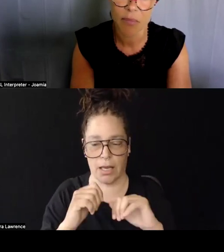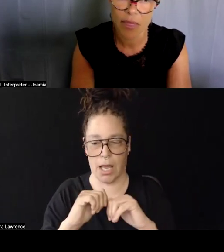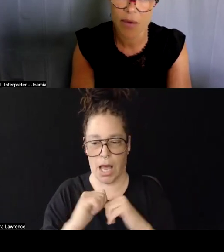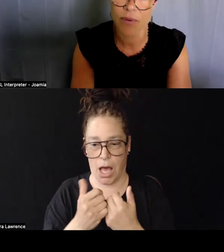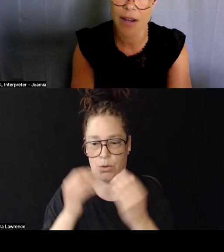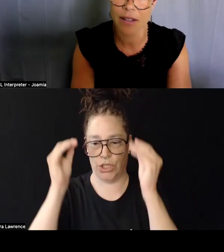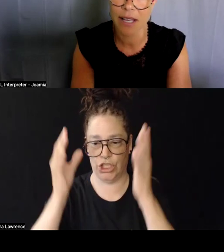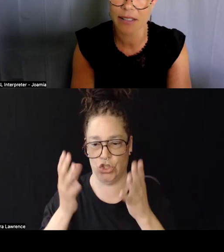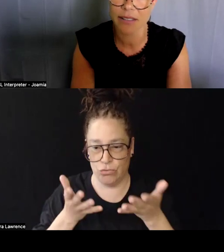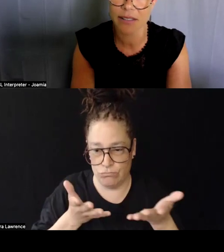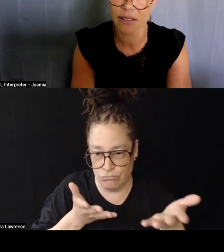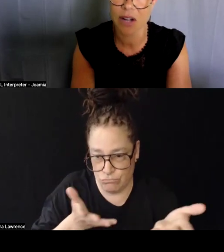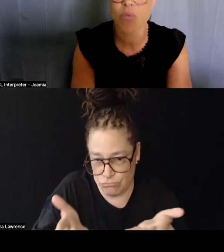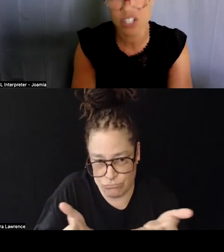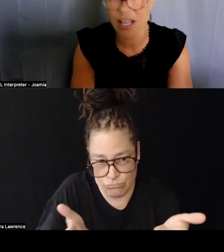The